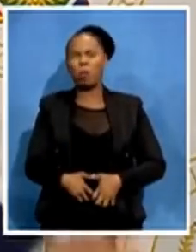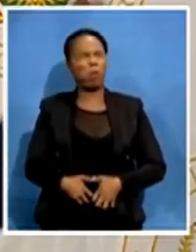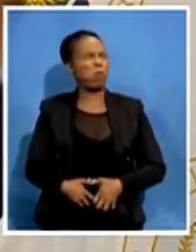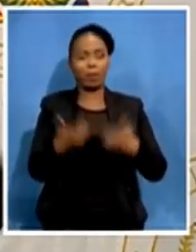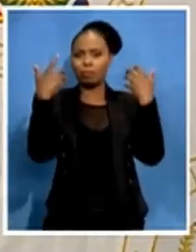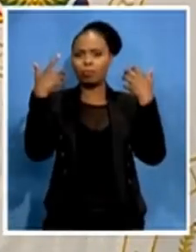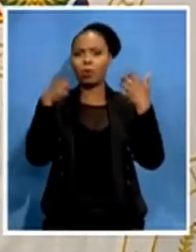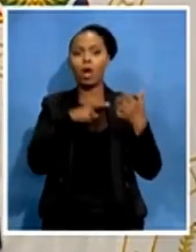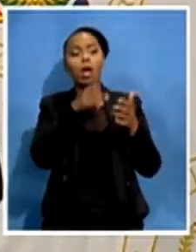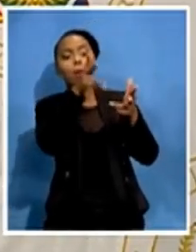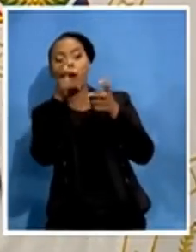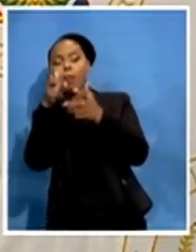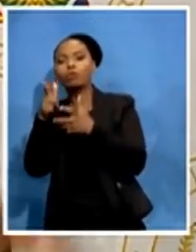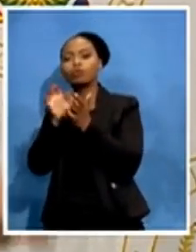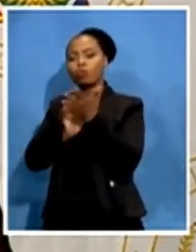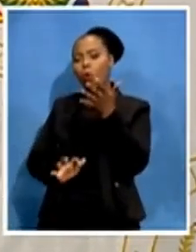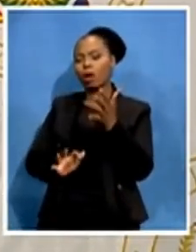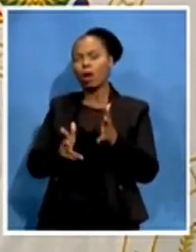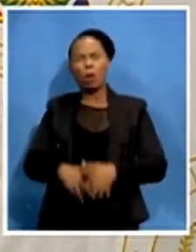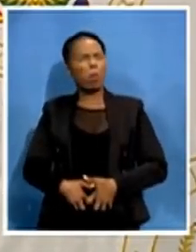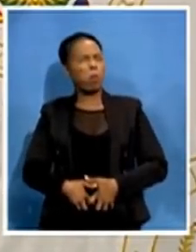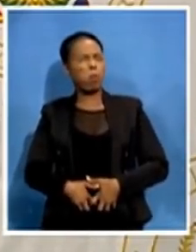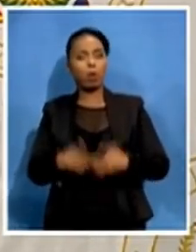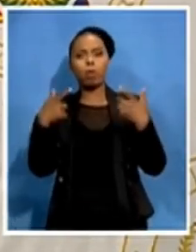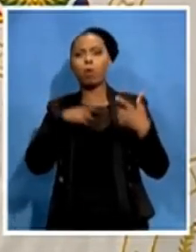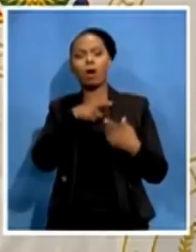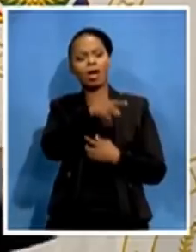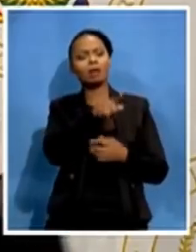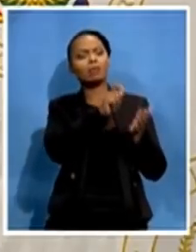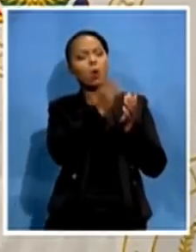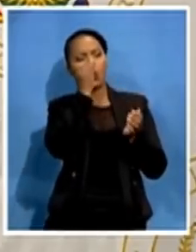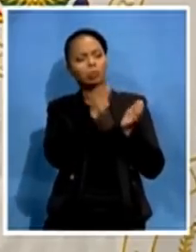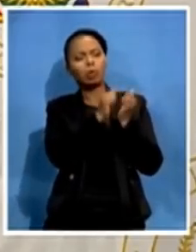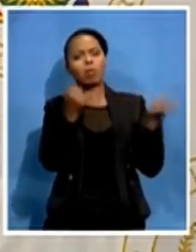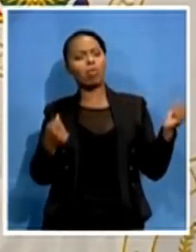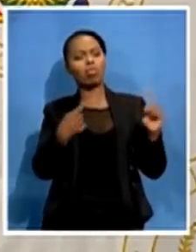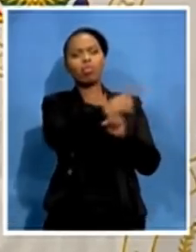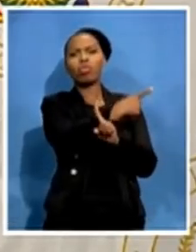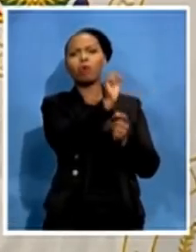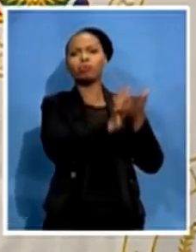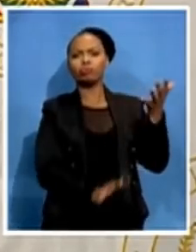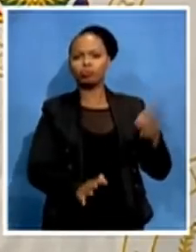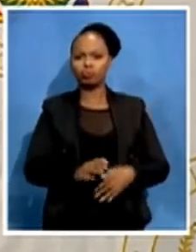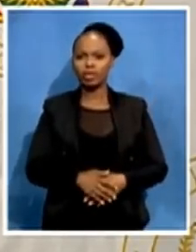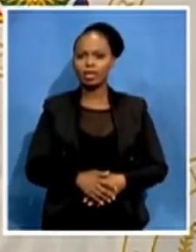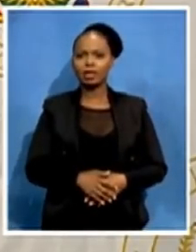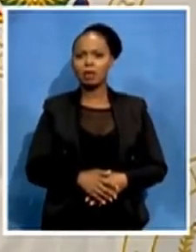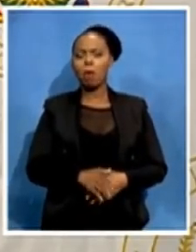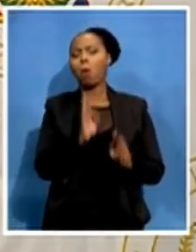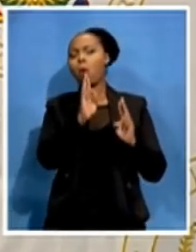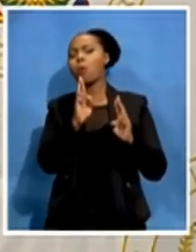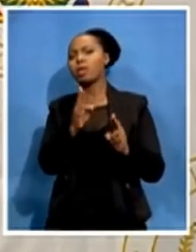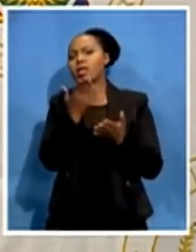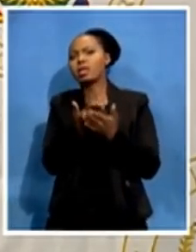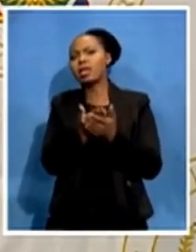will be some reasonable response from the journalist, the editor. The editor was just as unreasonable.